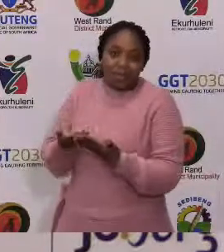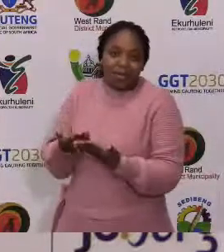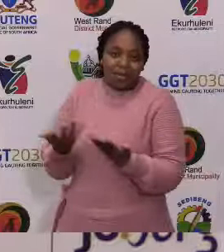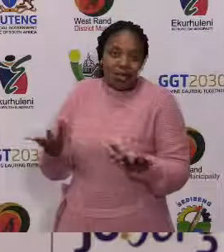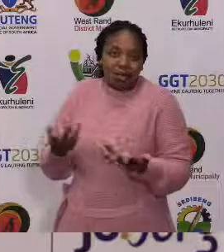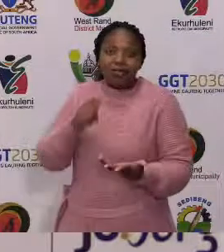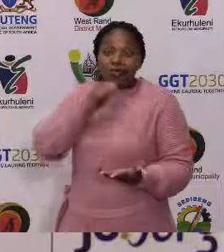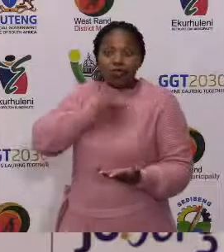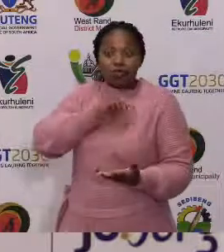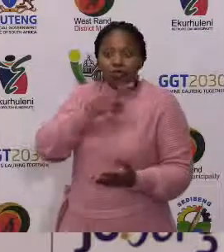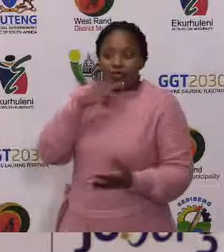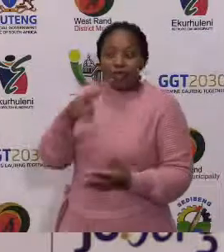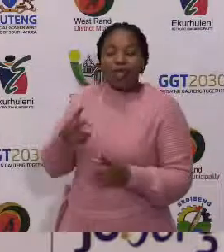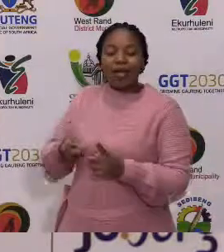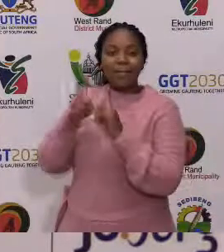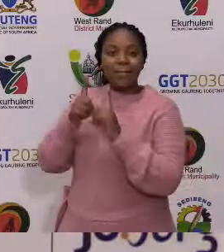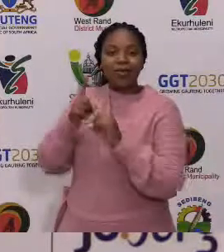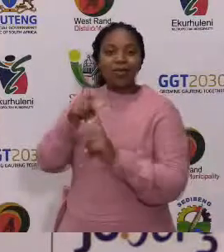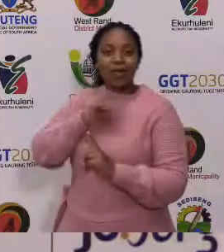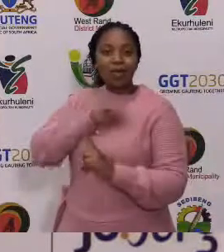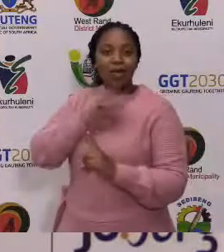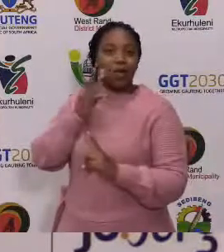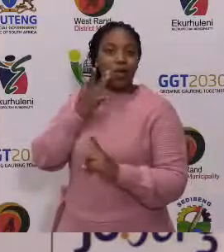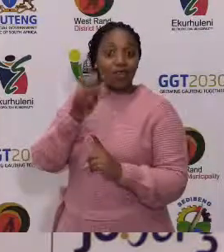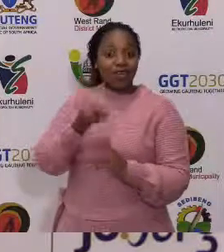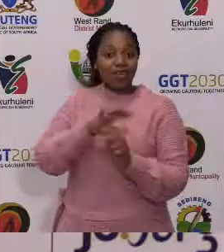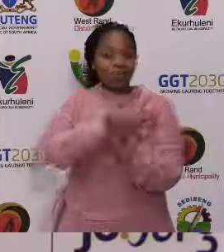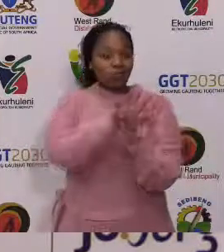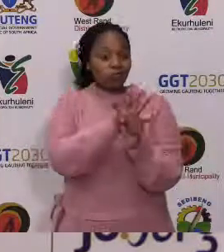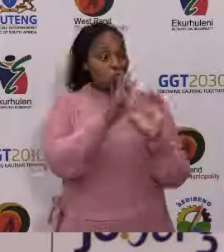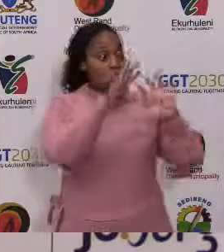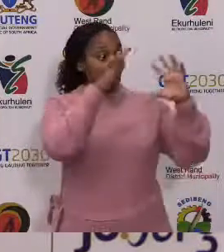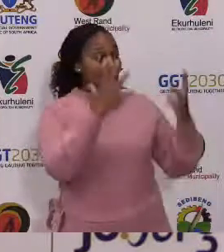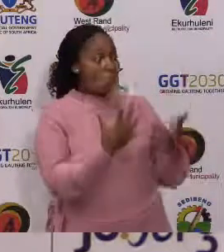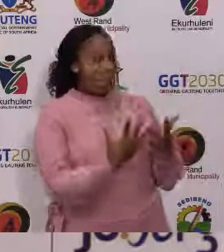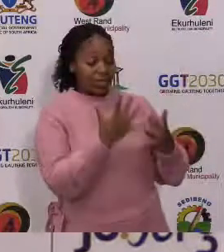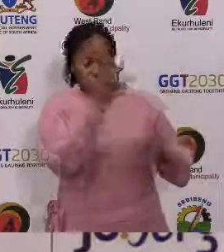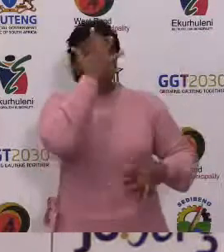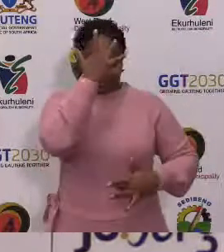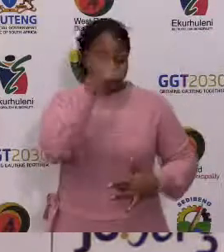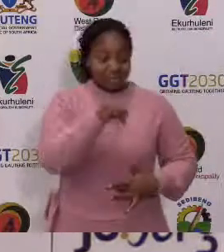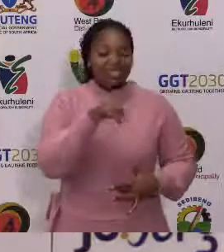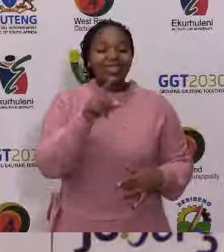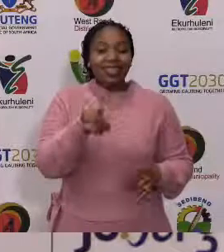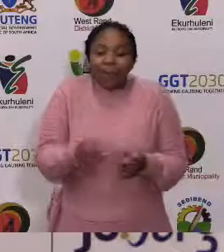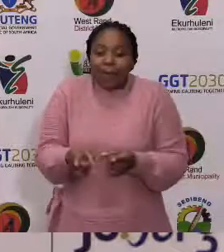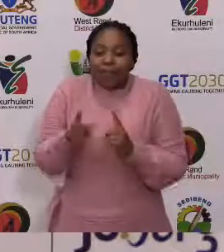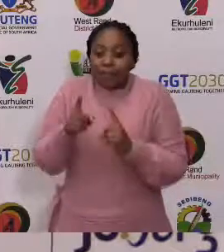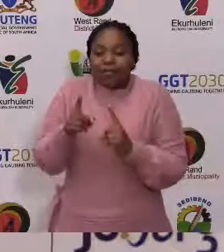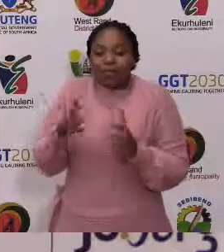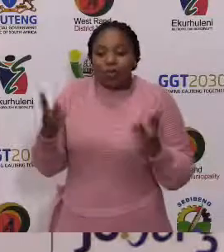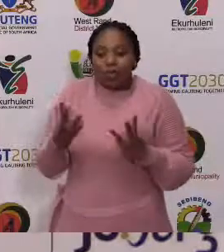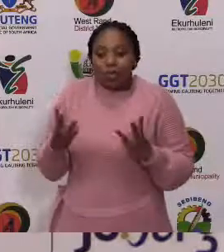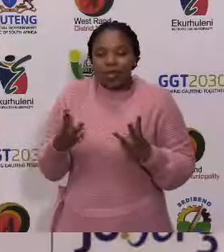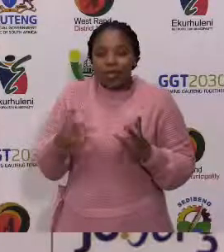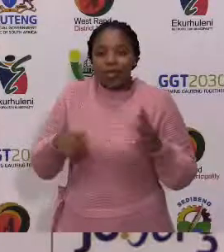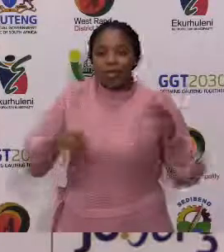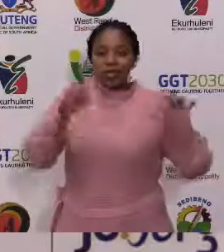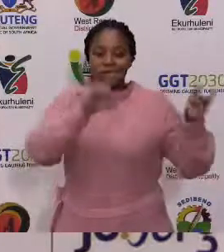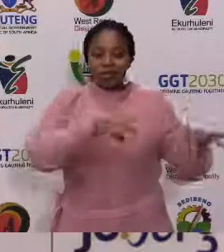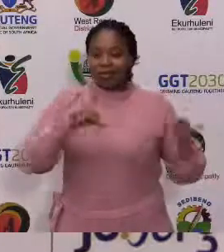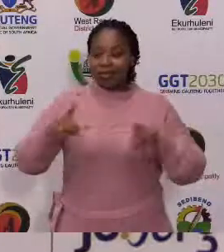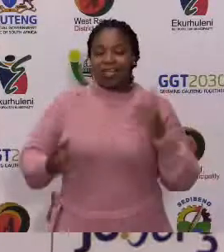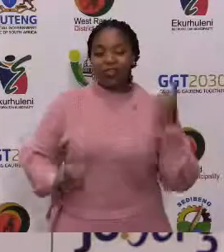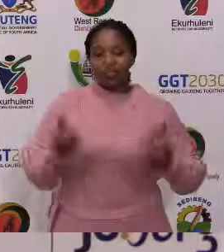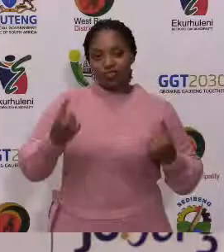real danger. When you are dealing with pandemics, you are dealing with a threat, an existential threat to humanity. And it